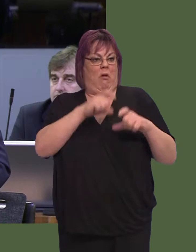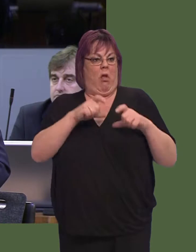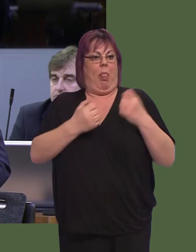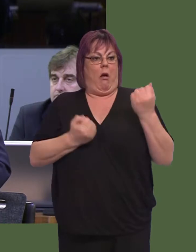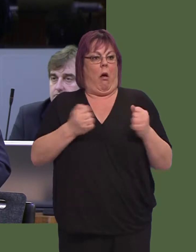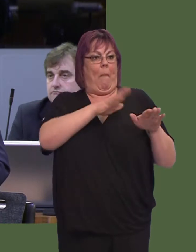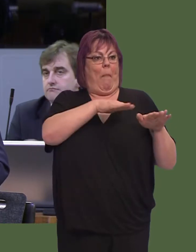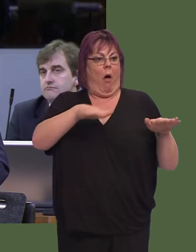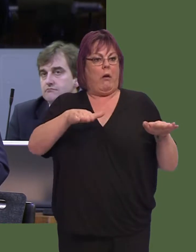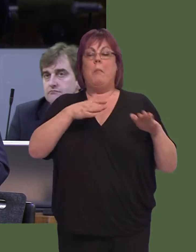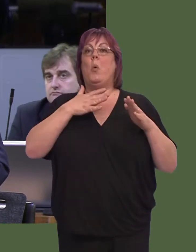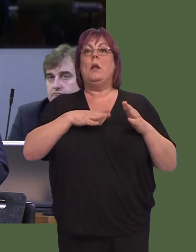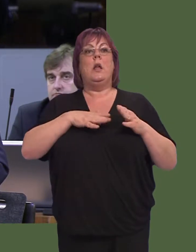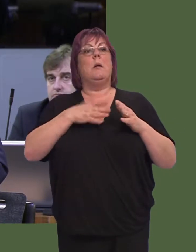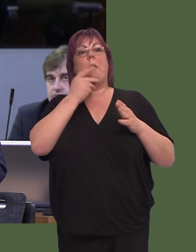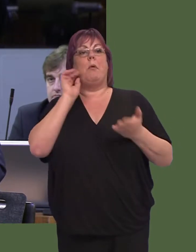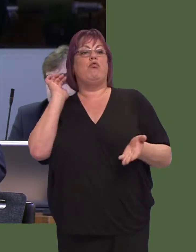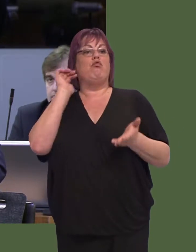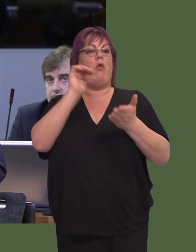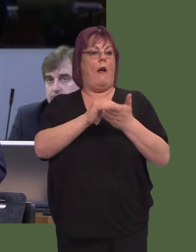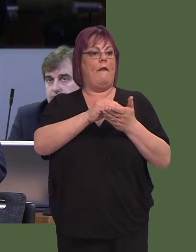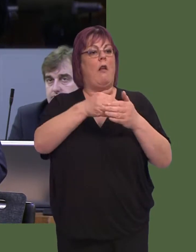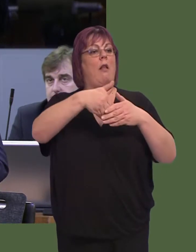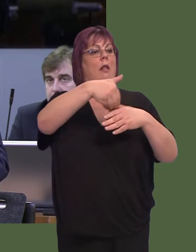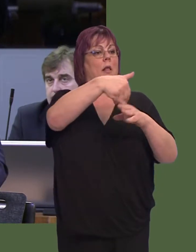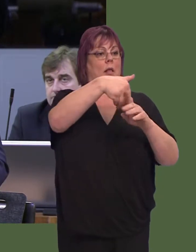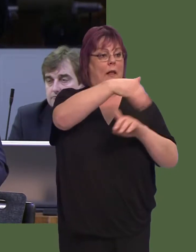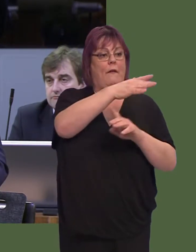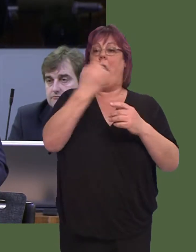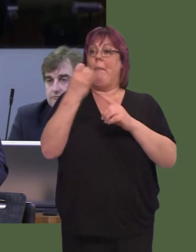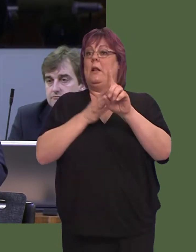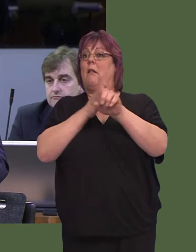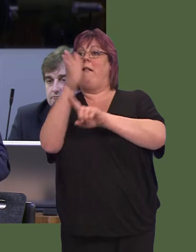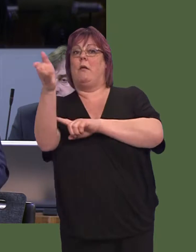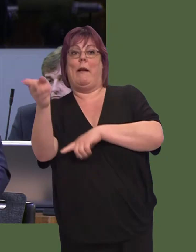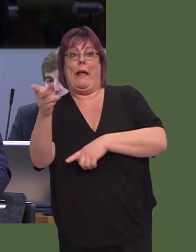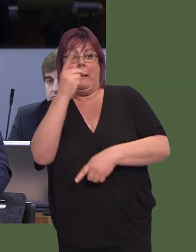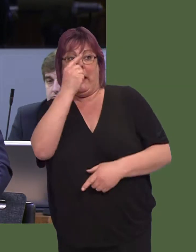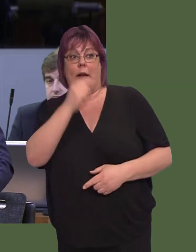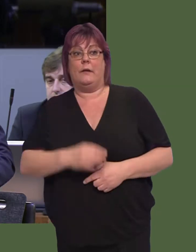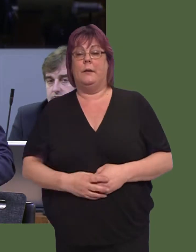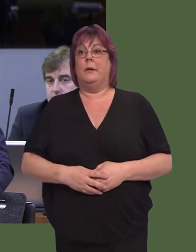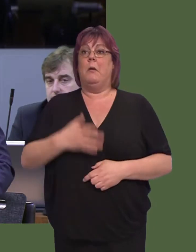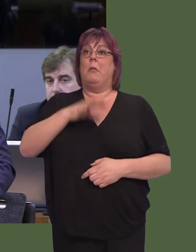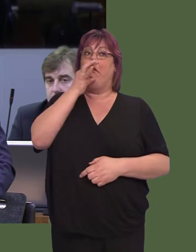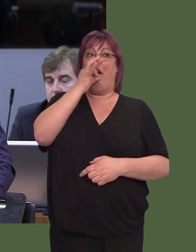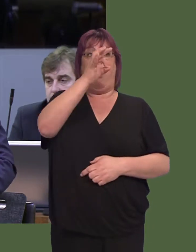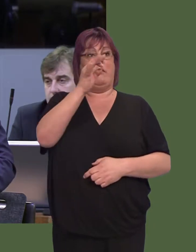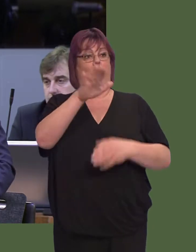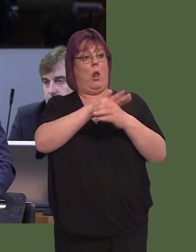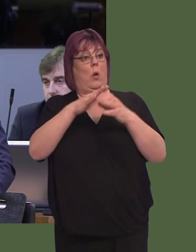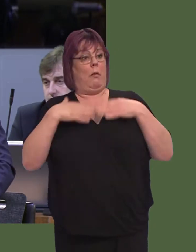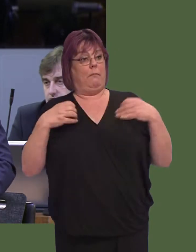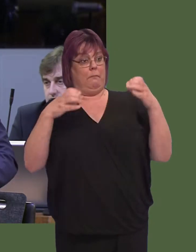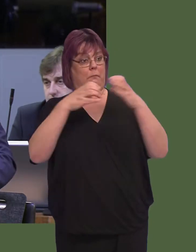the ambulances are out in the community dealing with the 999 calls that are requesting their help. I've highlighted that from FOI requests